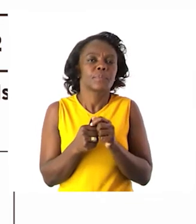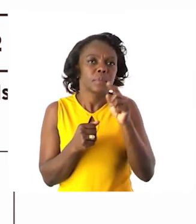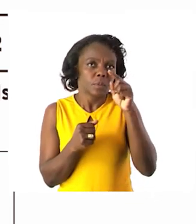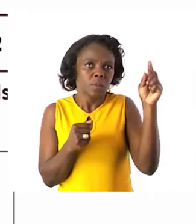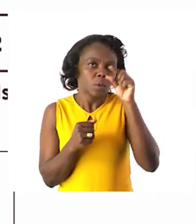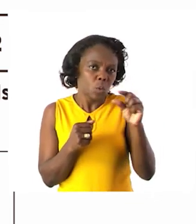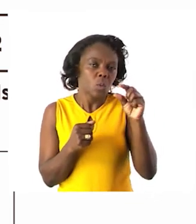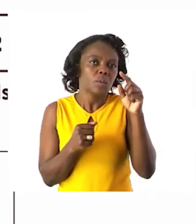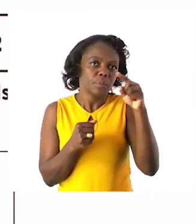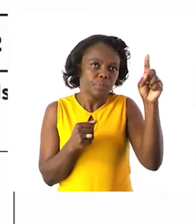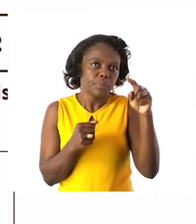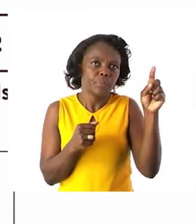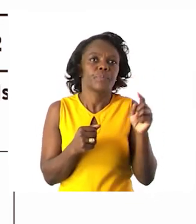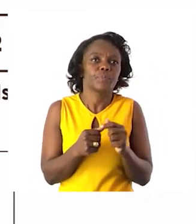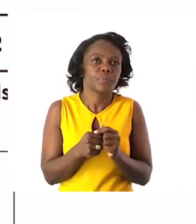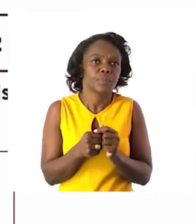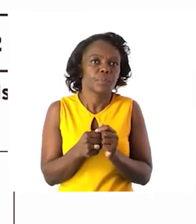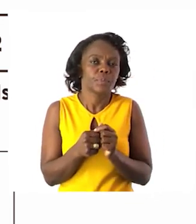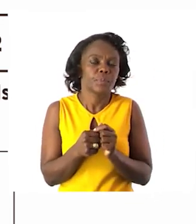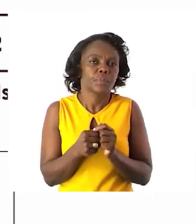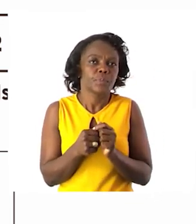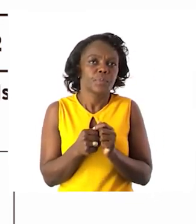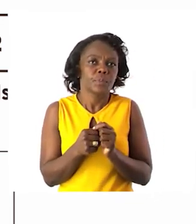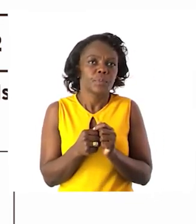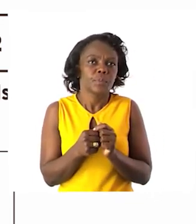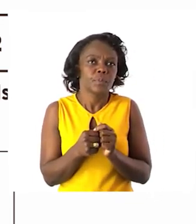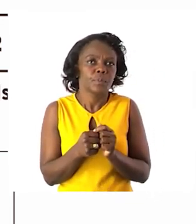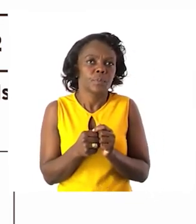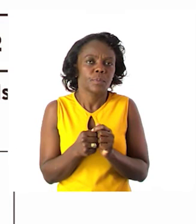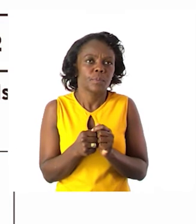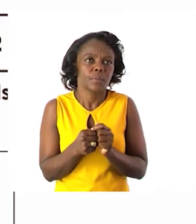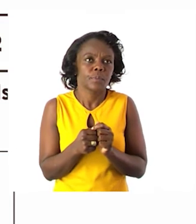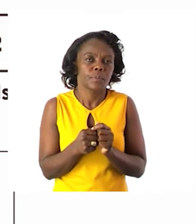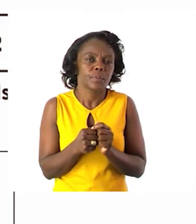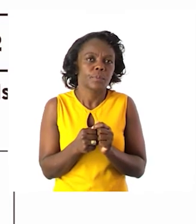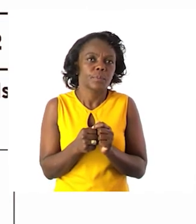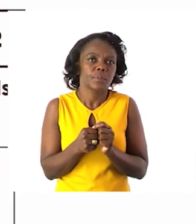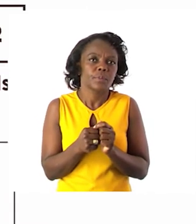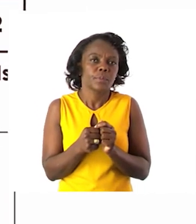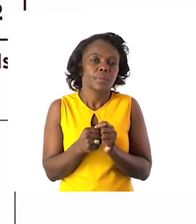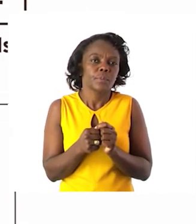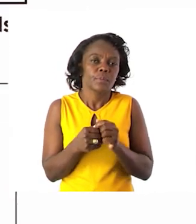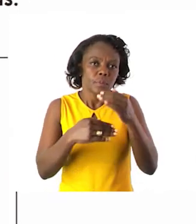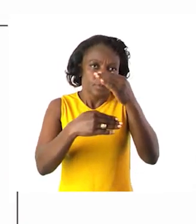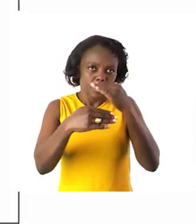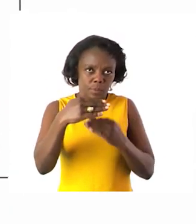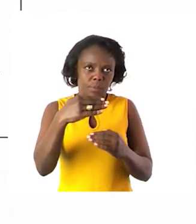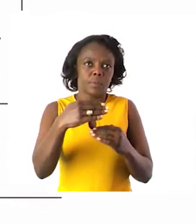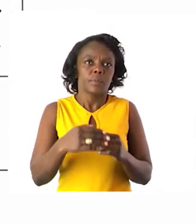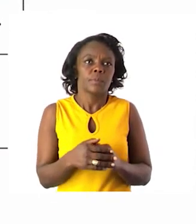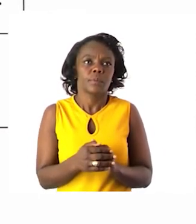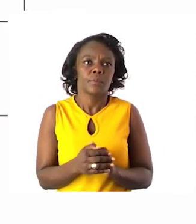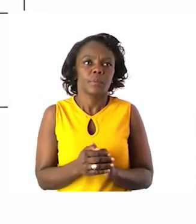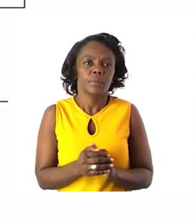then you will be able to read this passage correctly. Thank you. Now look at the ones which are down. I'm sure you can